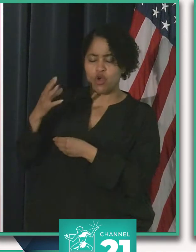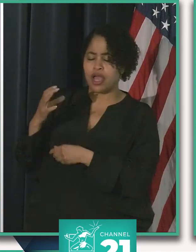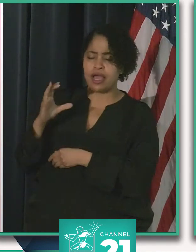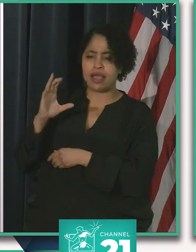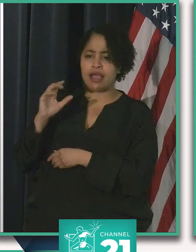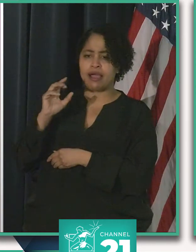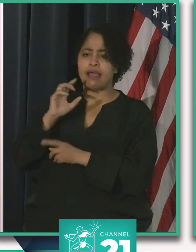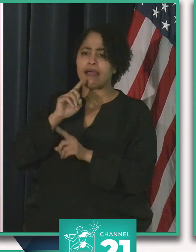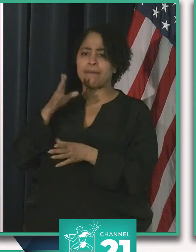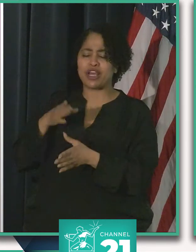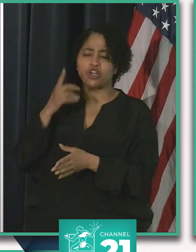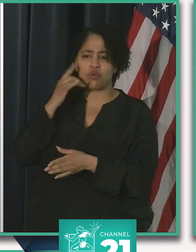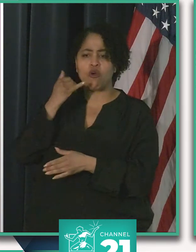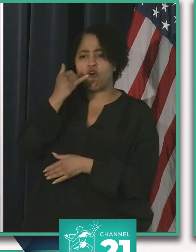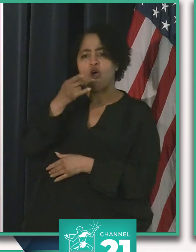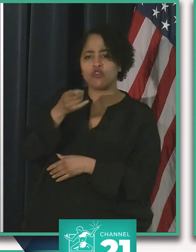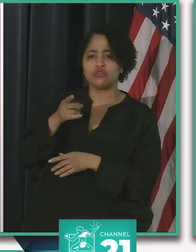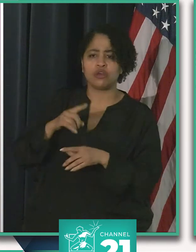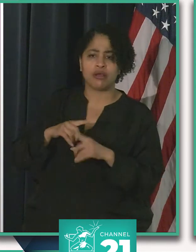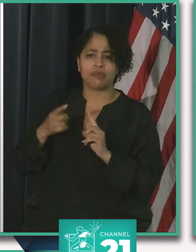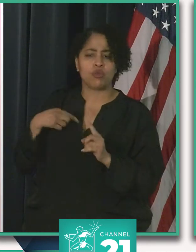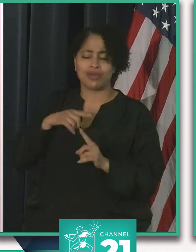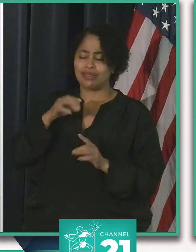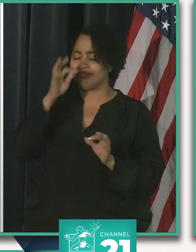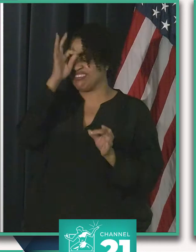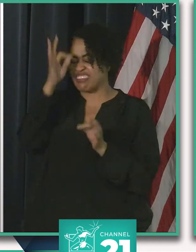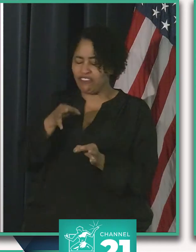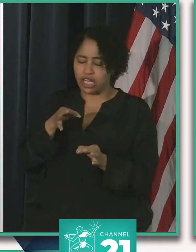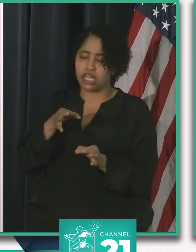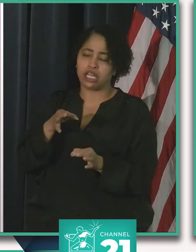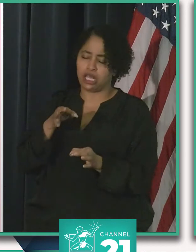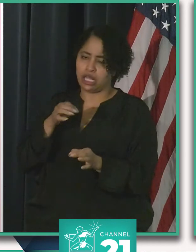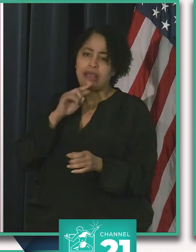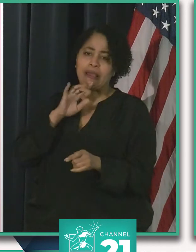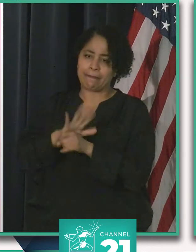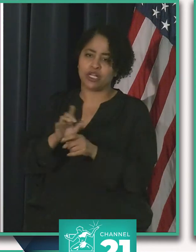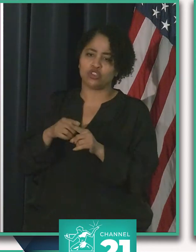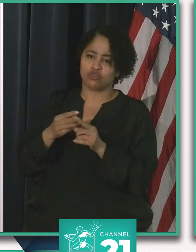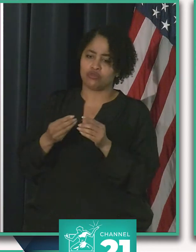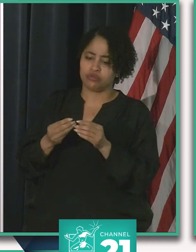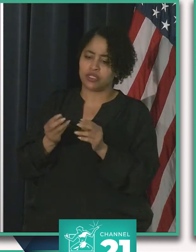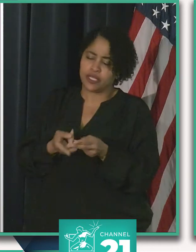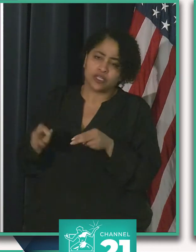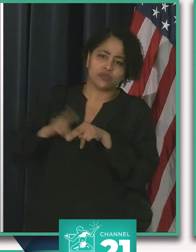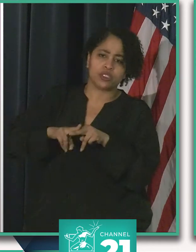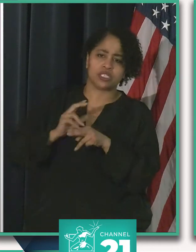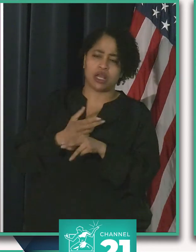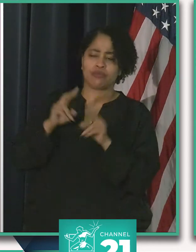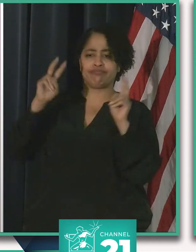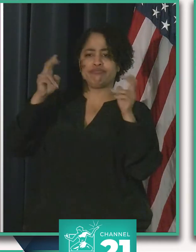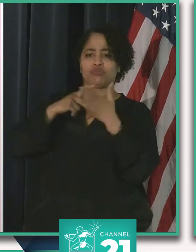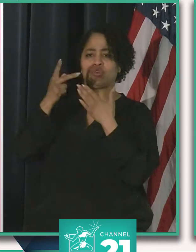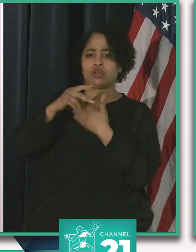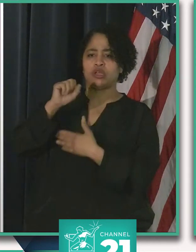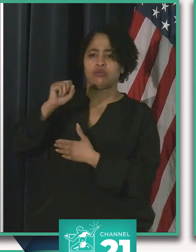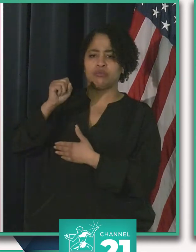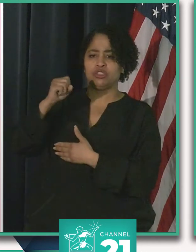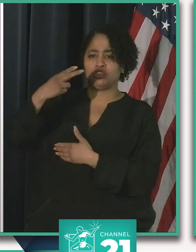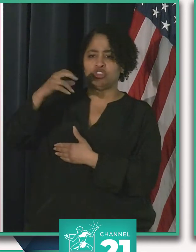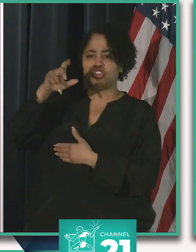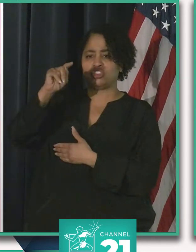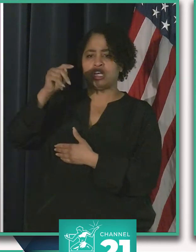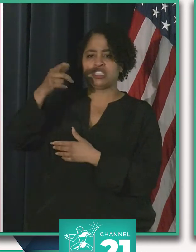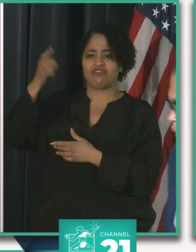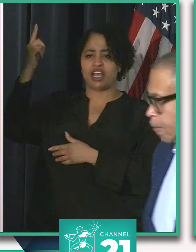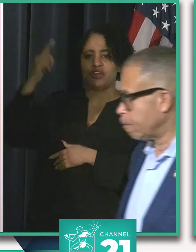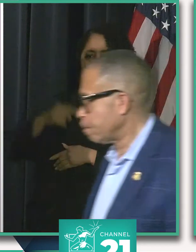will give you a call in the meantime. But we are absolutely committed to expanding ShotSpotter. That sounds great. I really appreciate it.